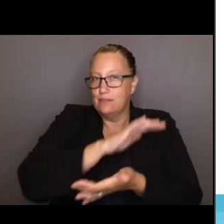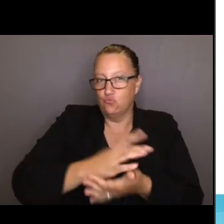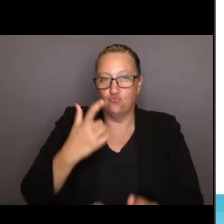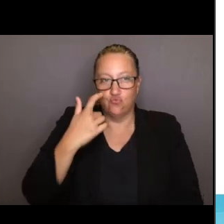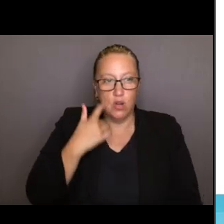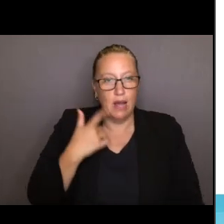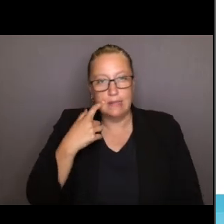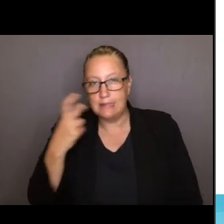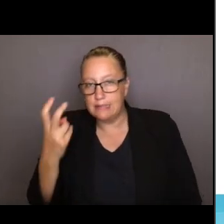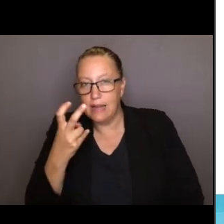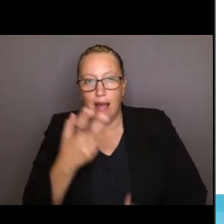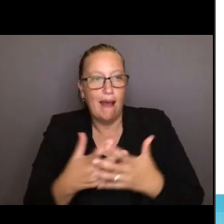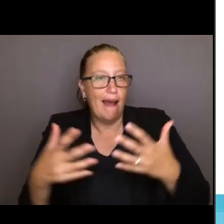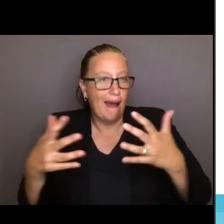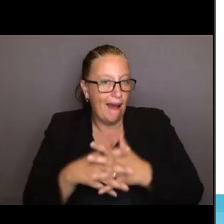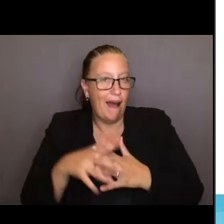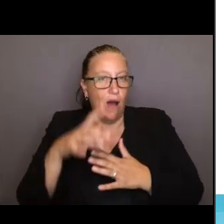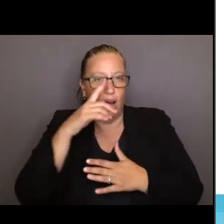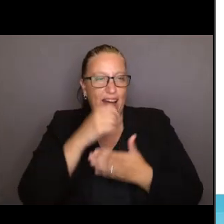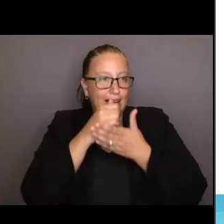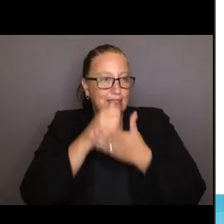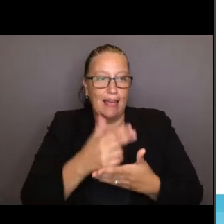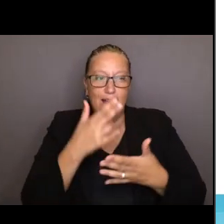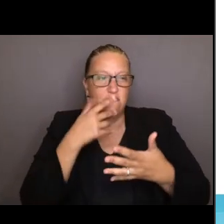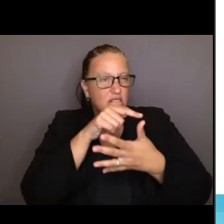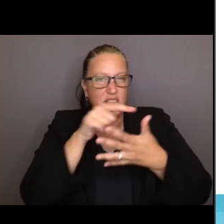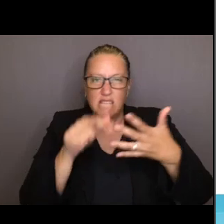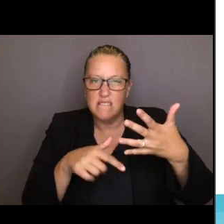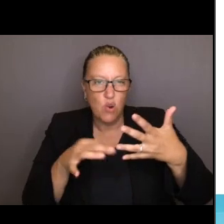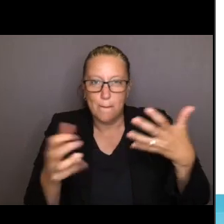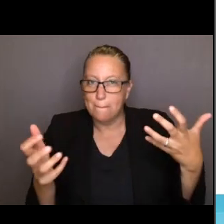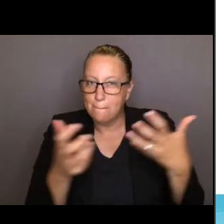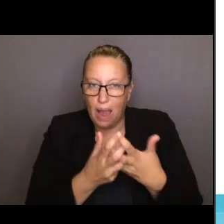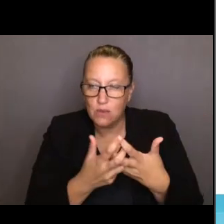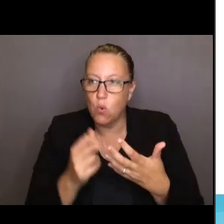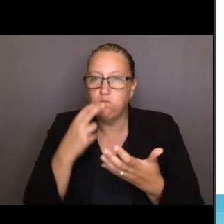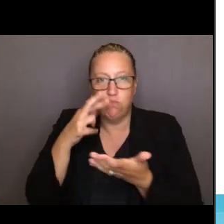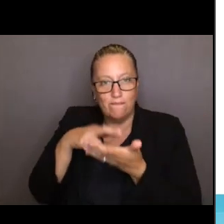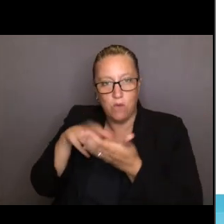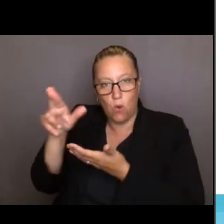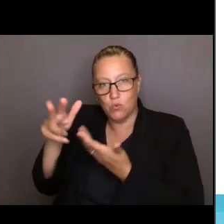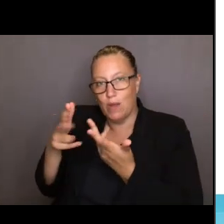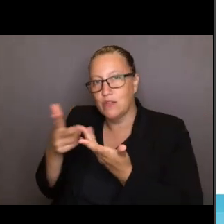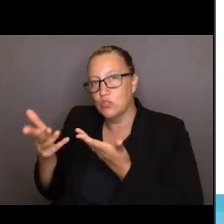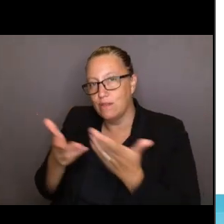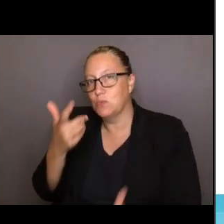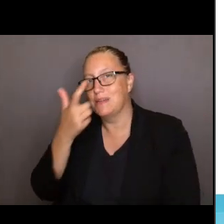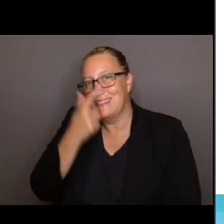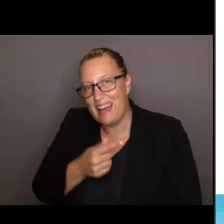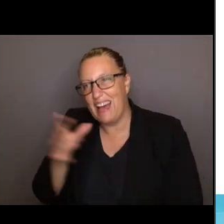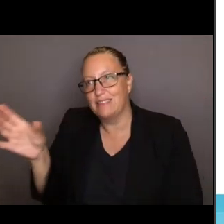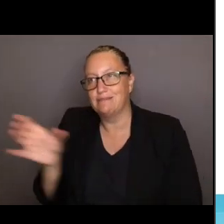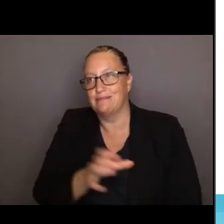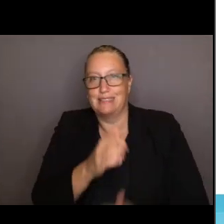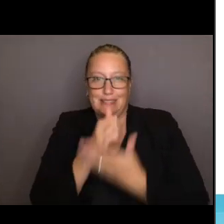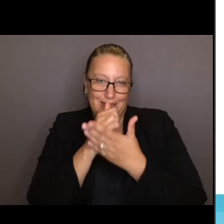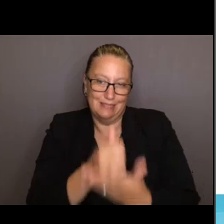way to assist if it doesn't meet the guidelines, or make referrals to other services that may be able to